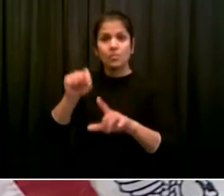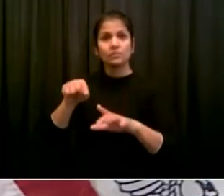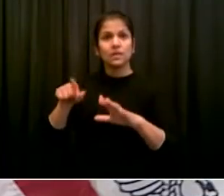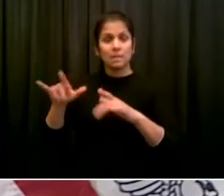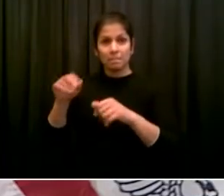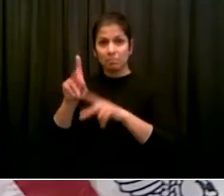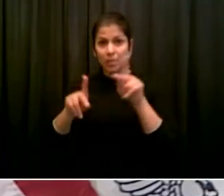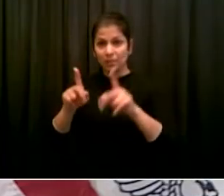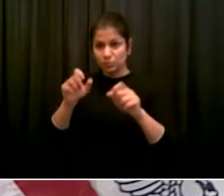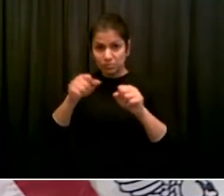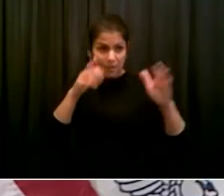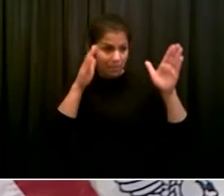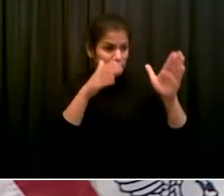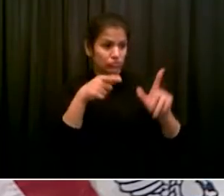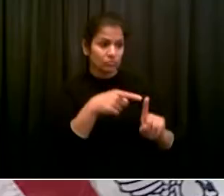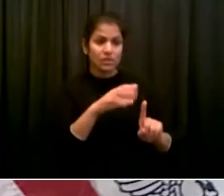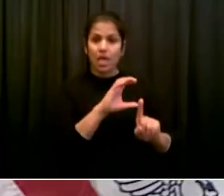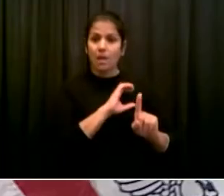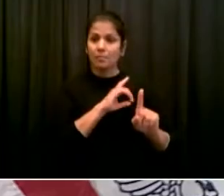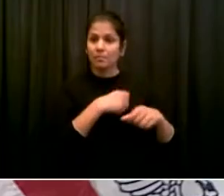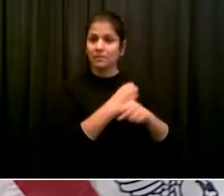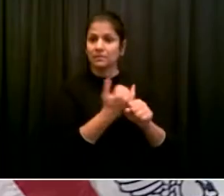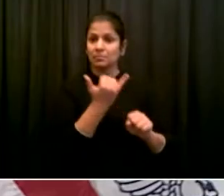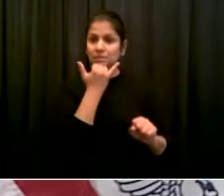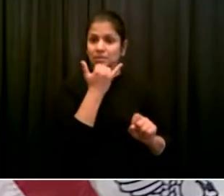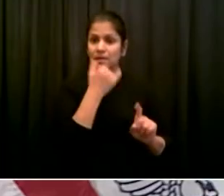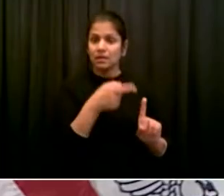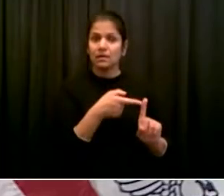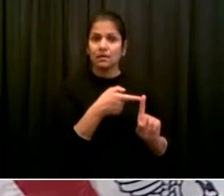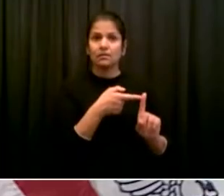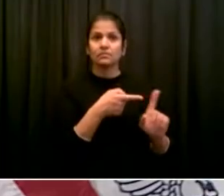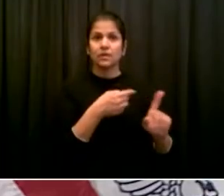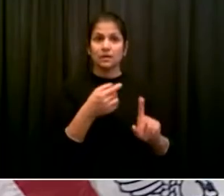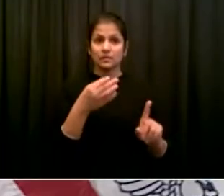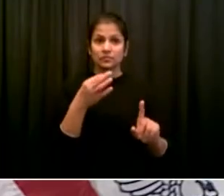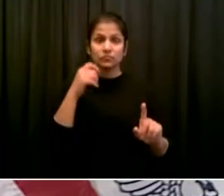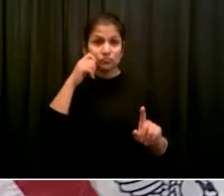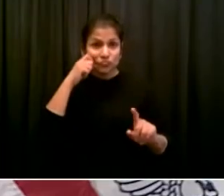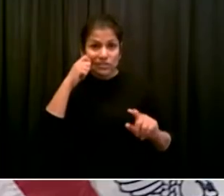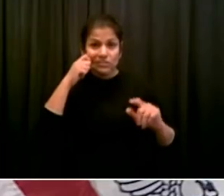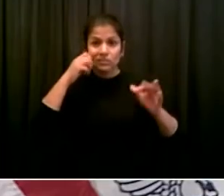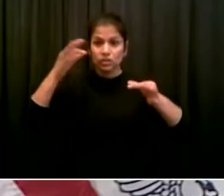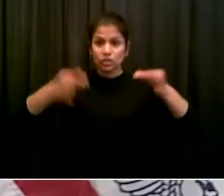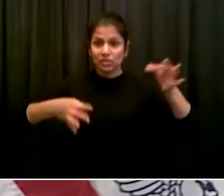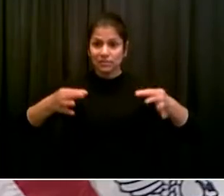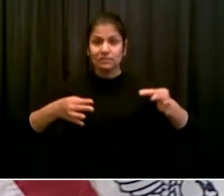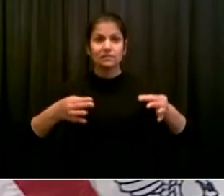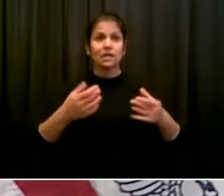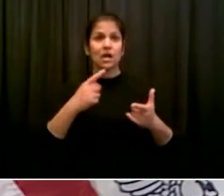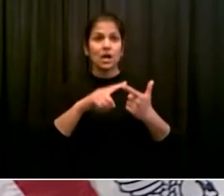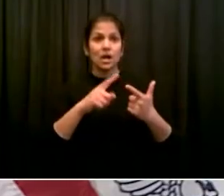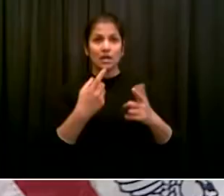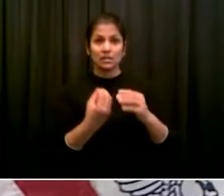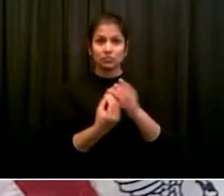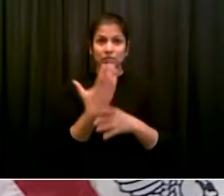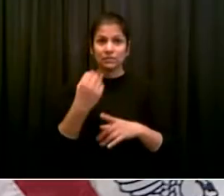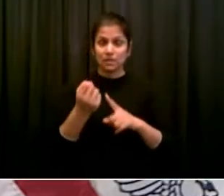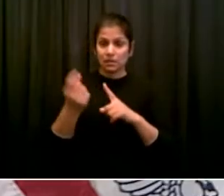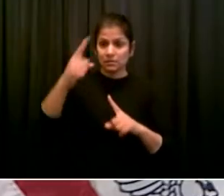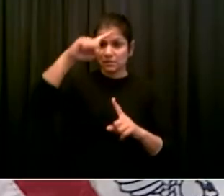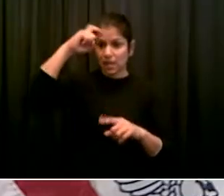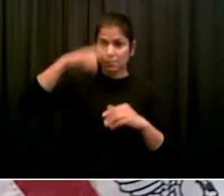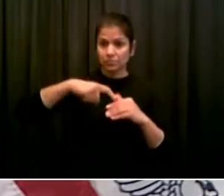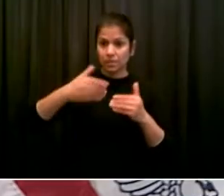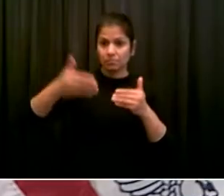protests for racial justice last spring and summer. There was an investigation into human rights violations in one of the protests. People have called